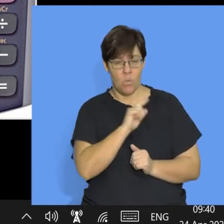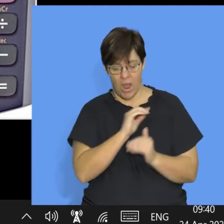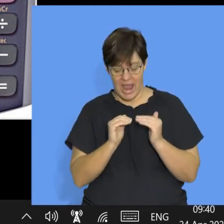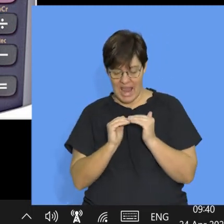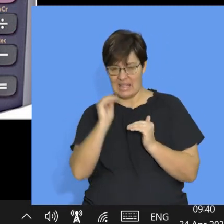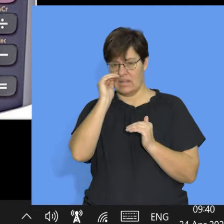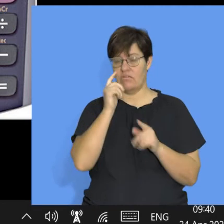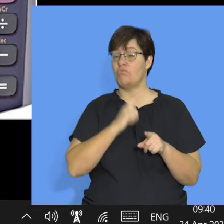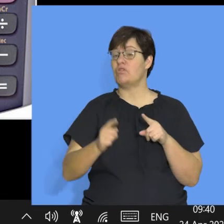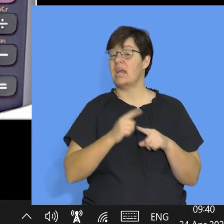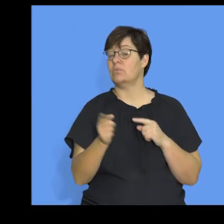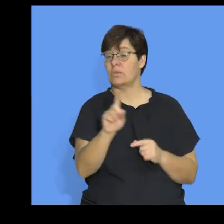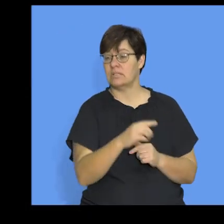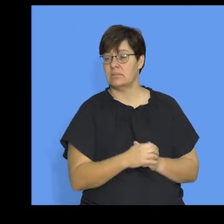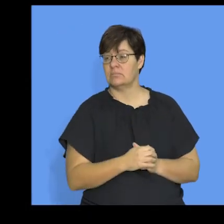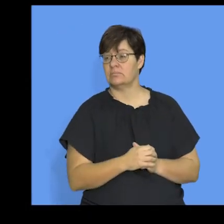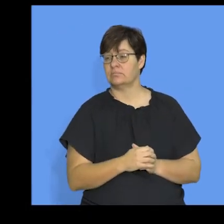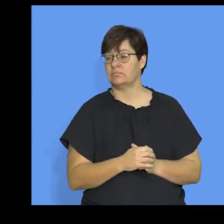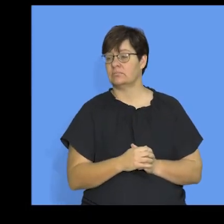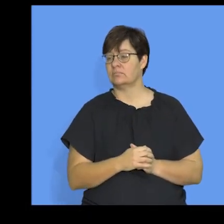rental was,